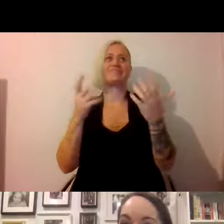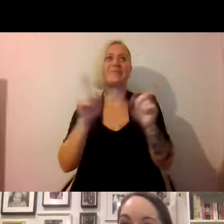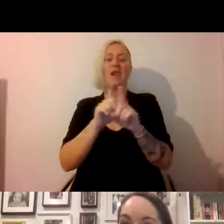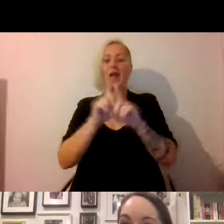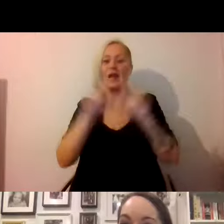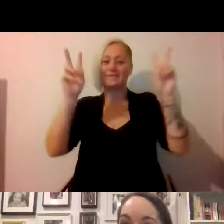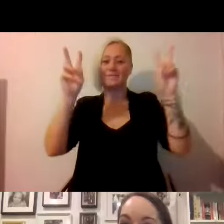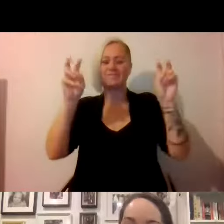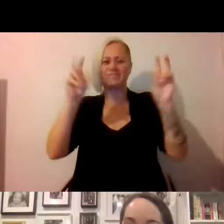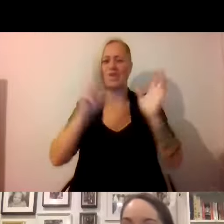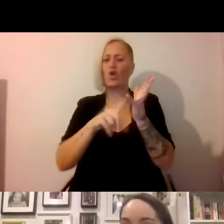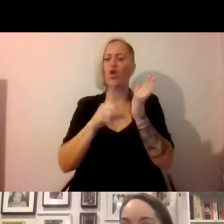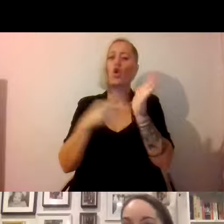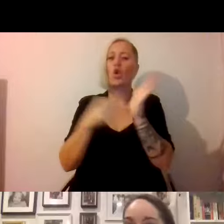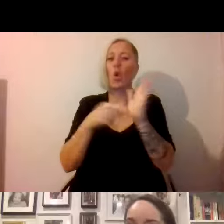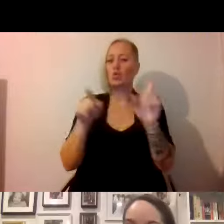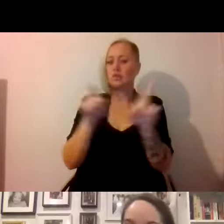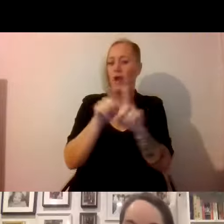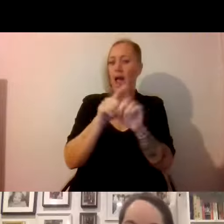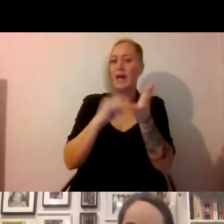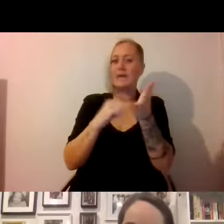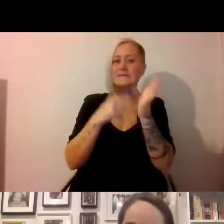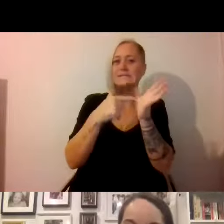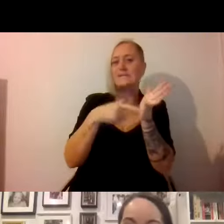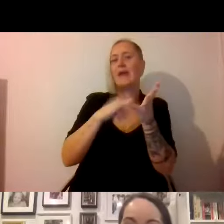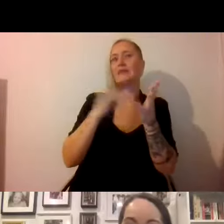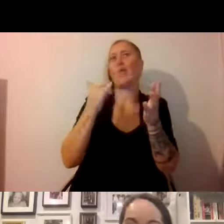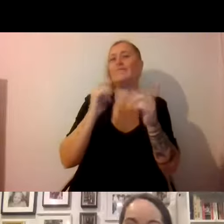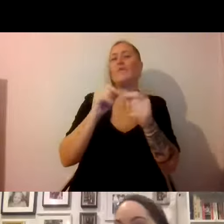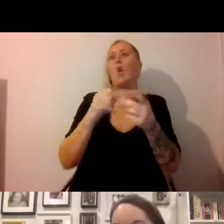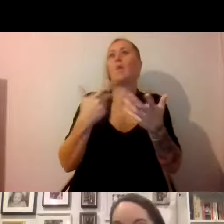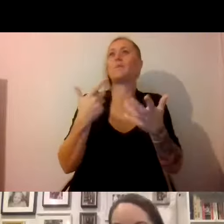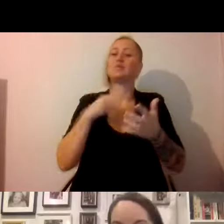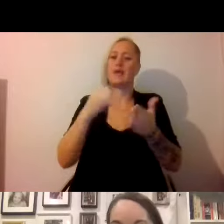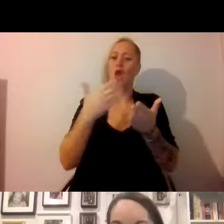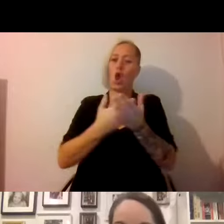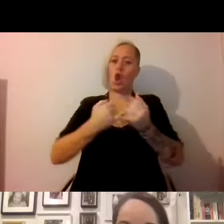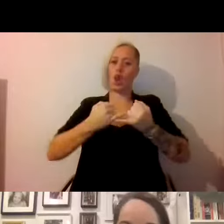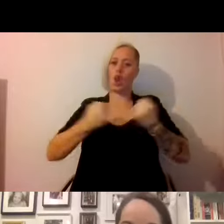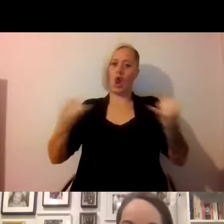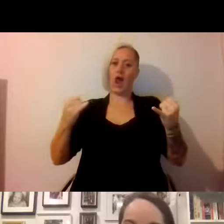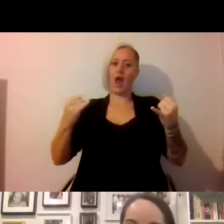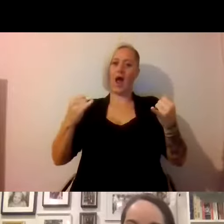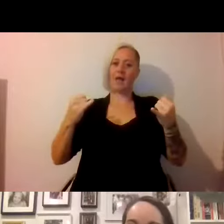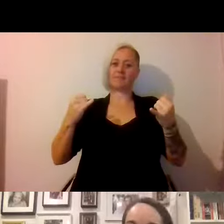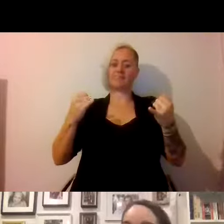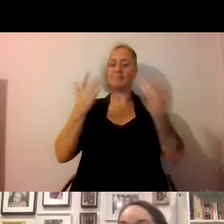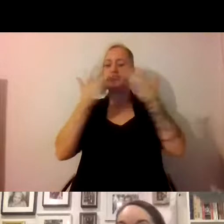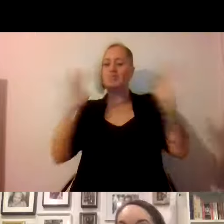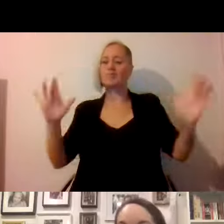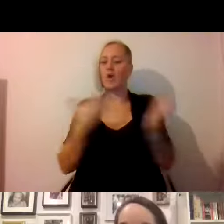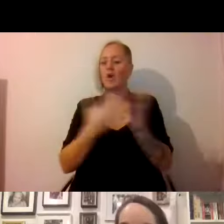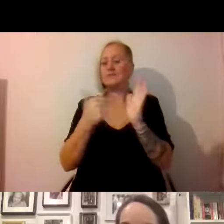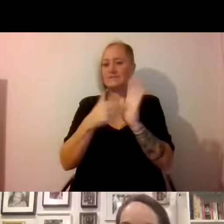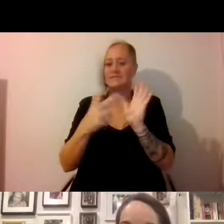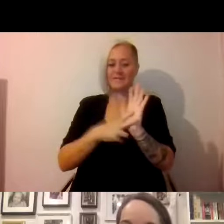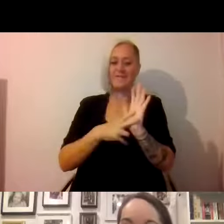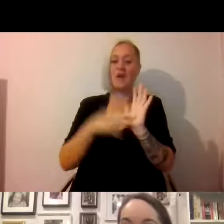as a result of their online presences and the presence at press conferences as well. And one